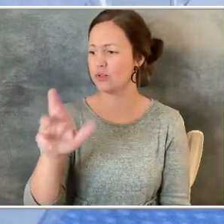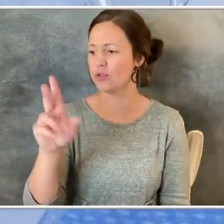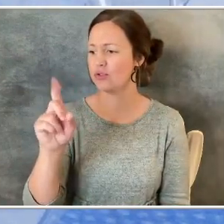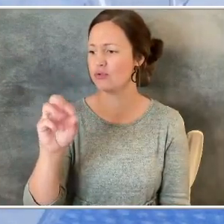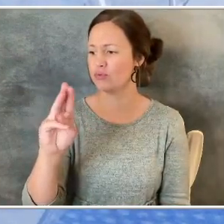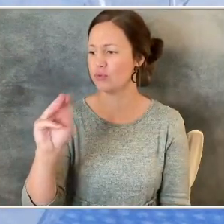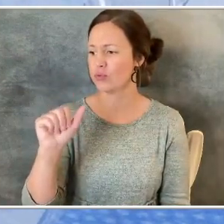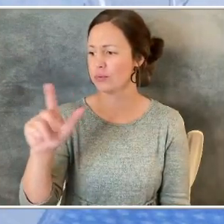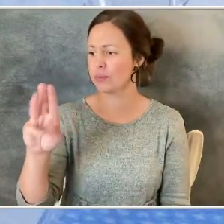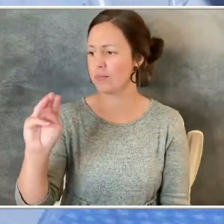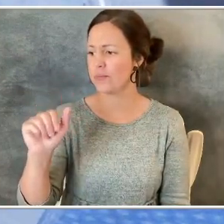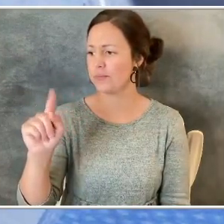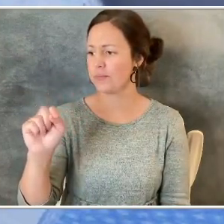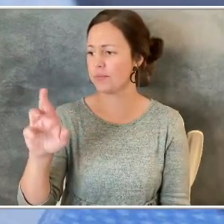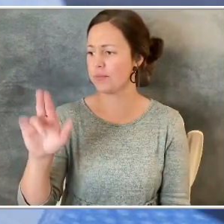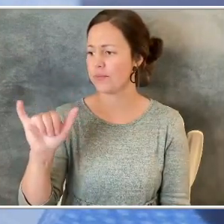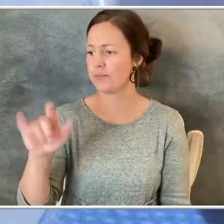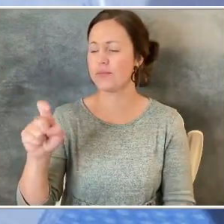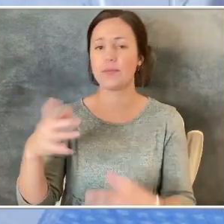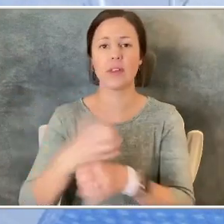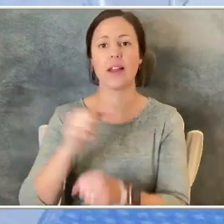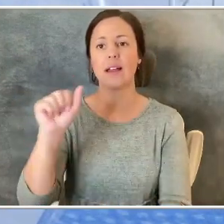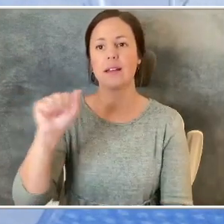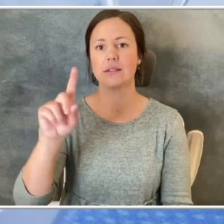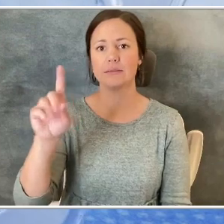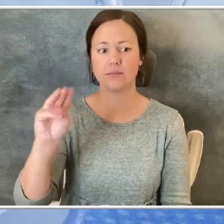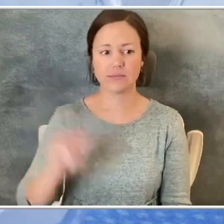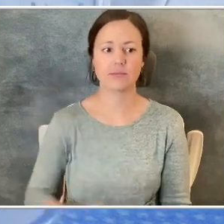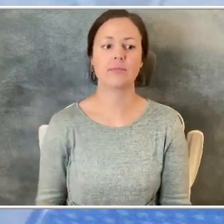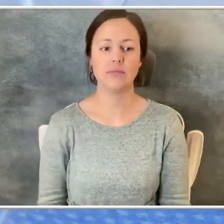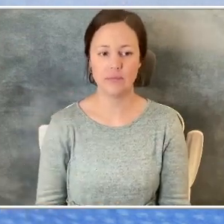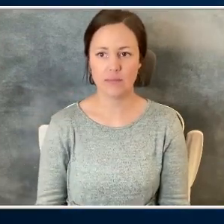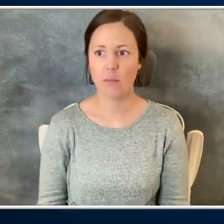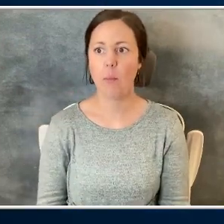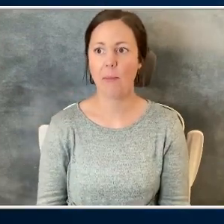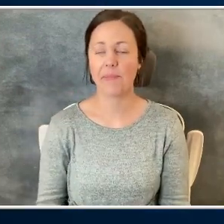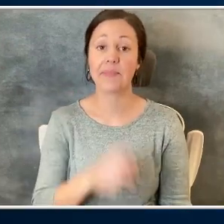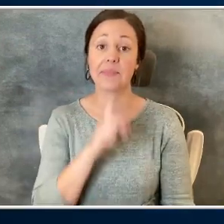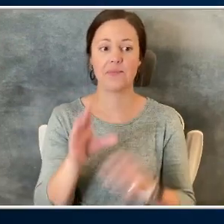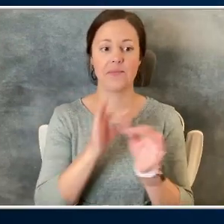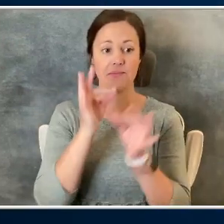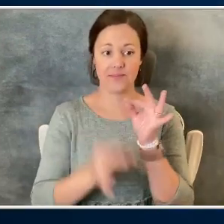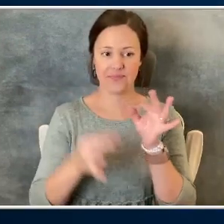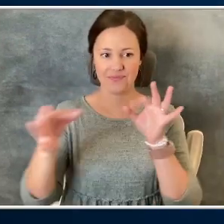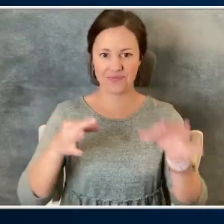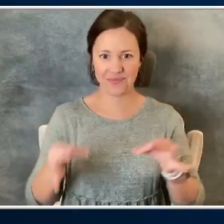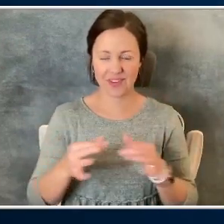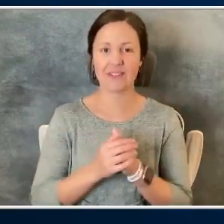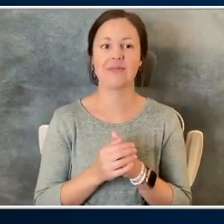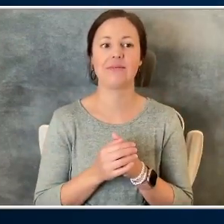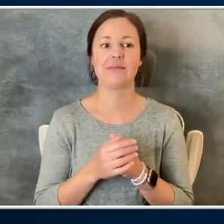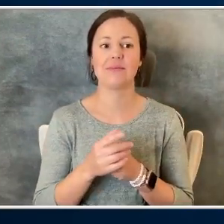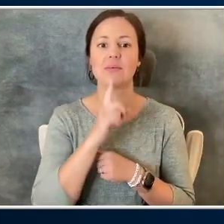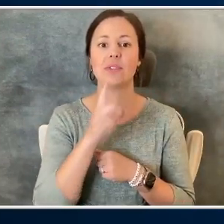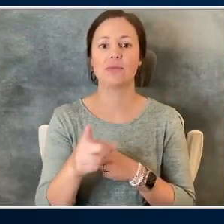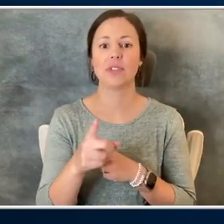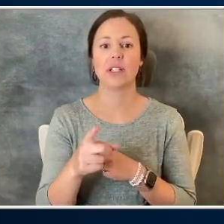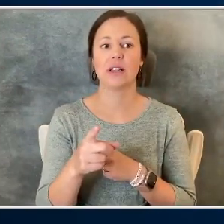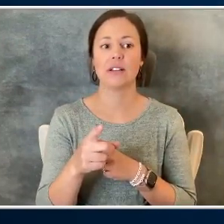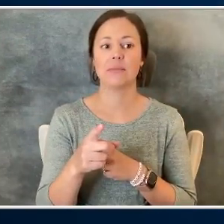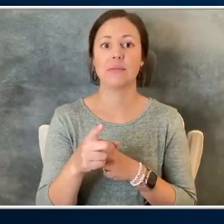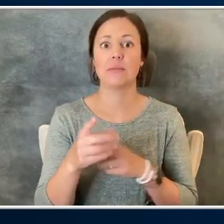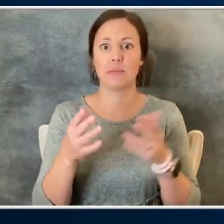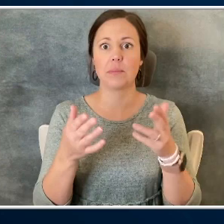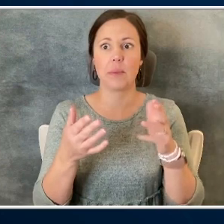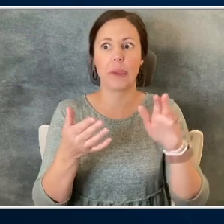ADM? To be as simple as possible, it's really cadaver